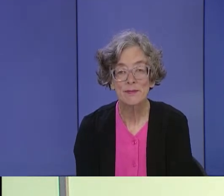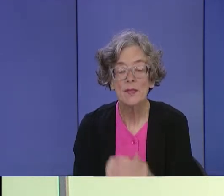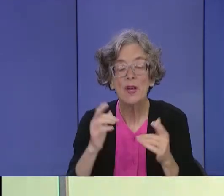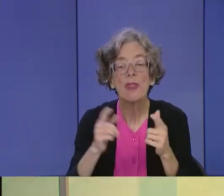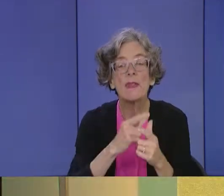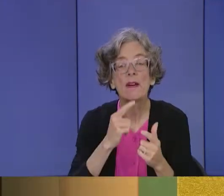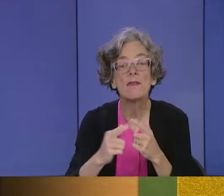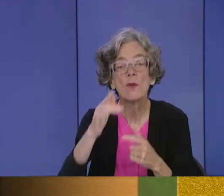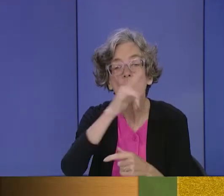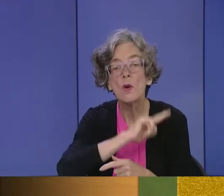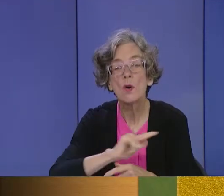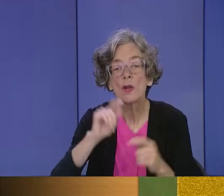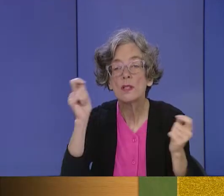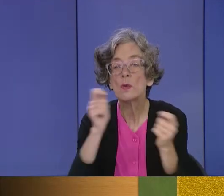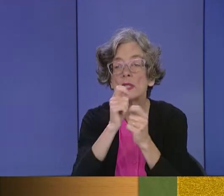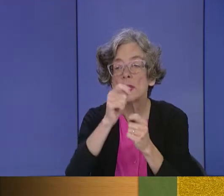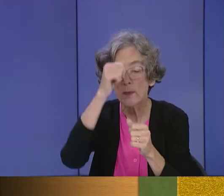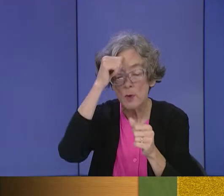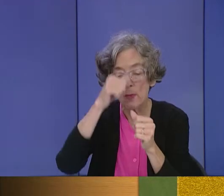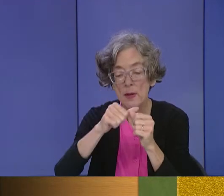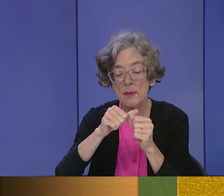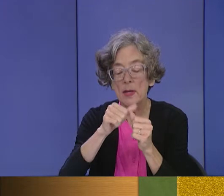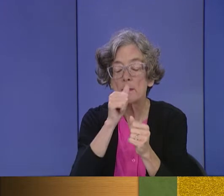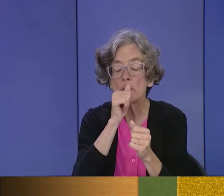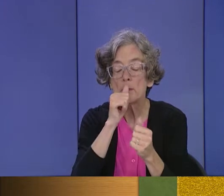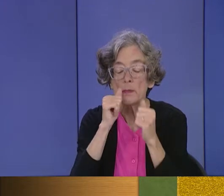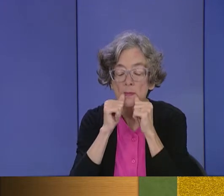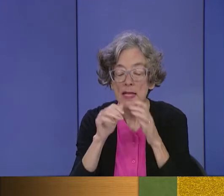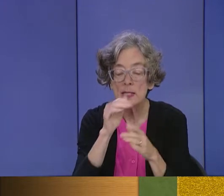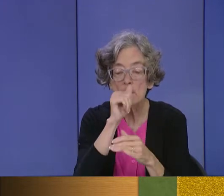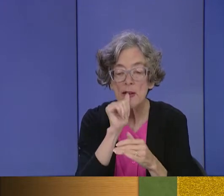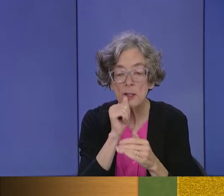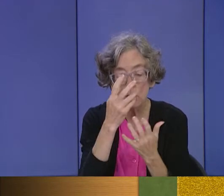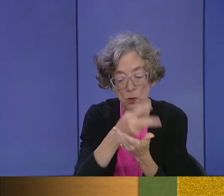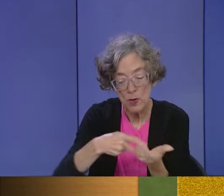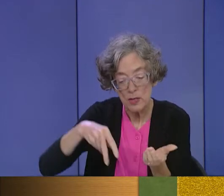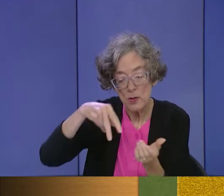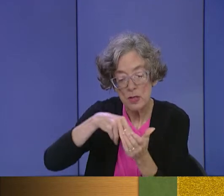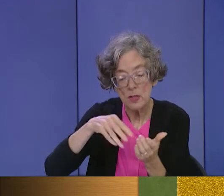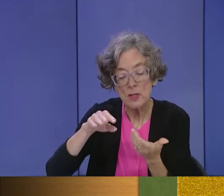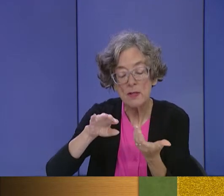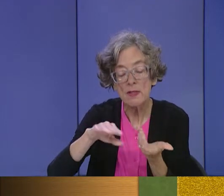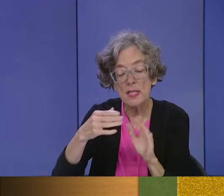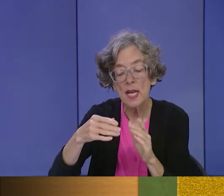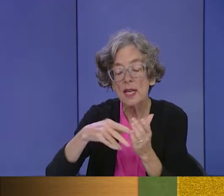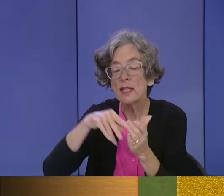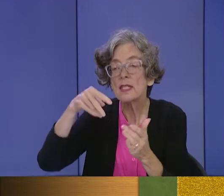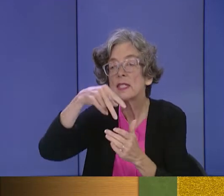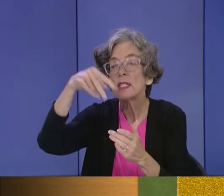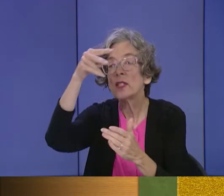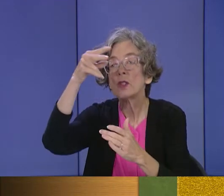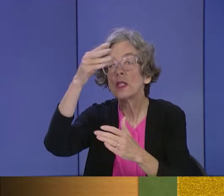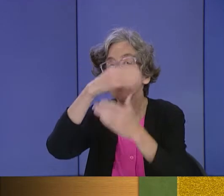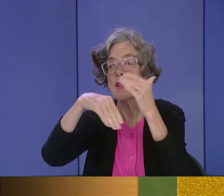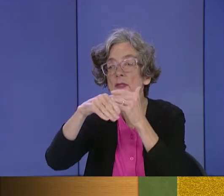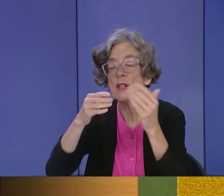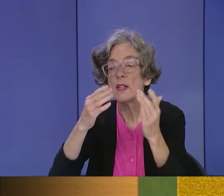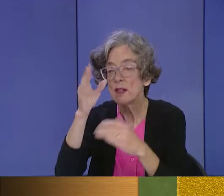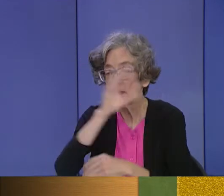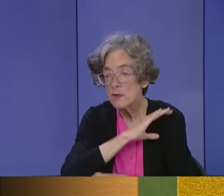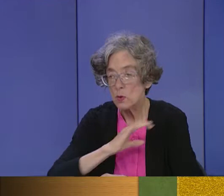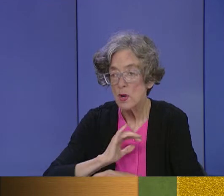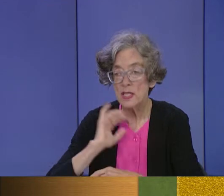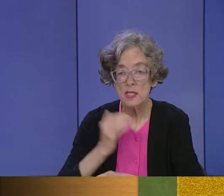Therefore, O Lord, as we celebrate the memorial of the blessed passion, the resurrection from the dead, and the glorious ascension into heaven of Christ, your Son, our